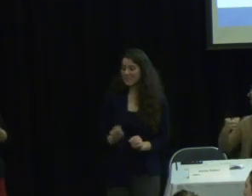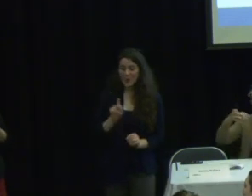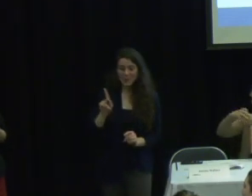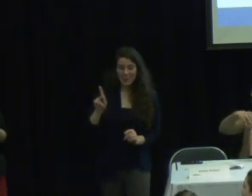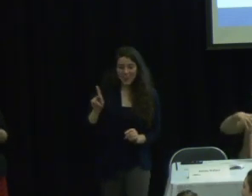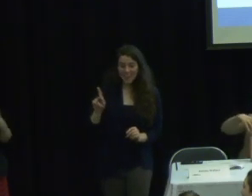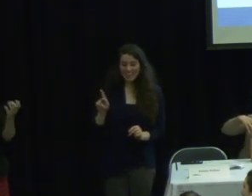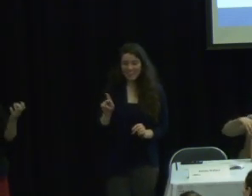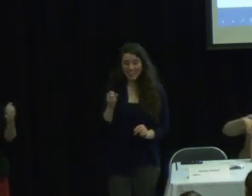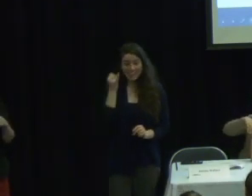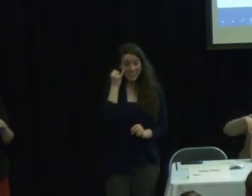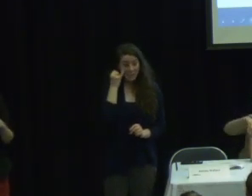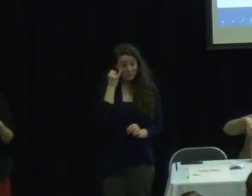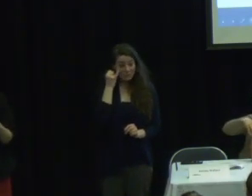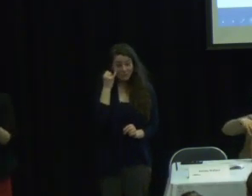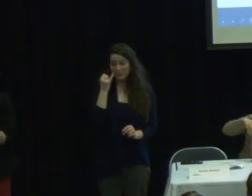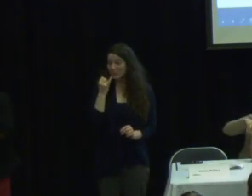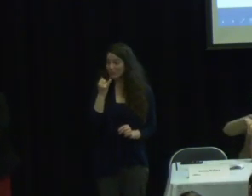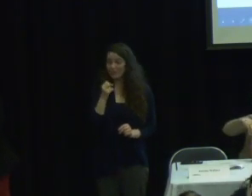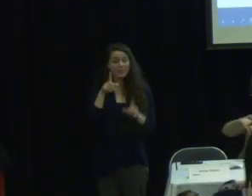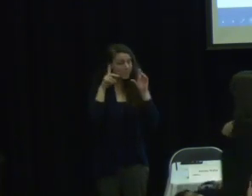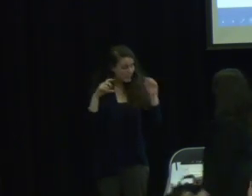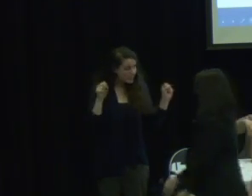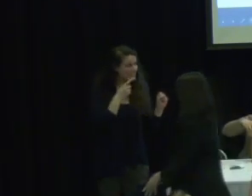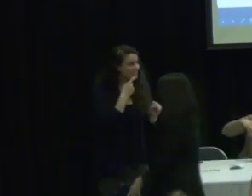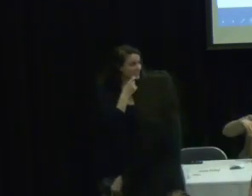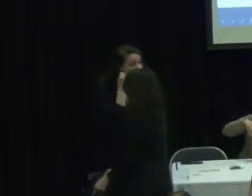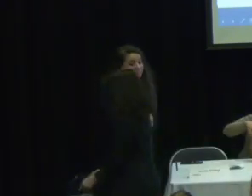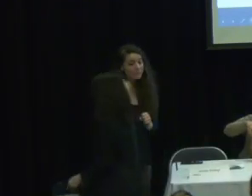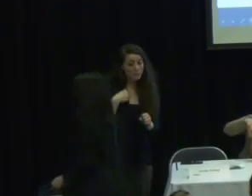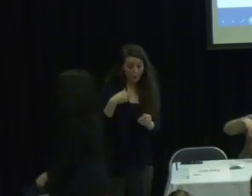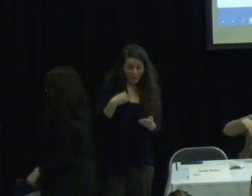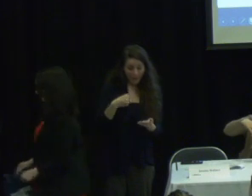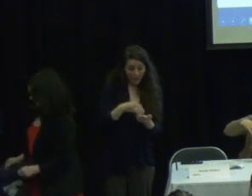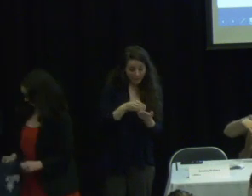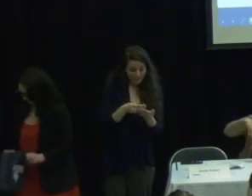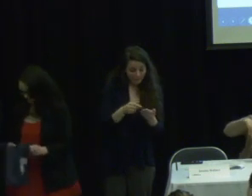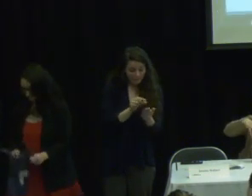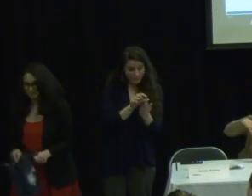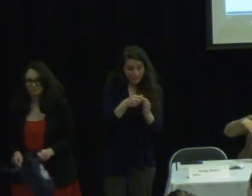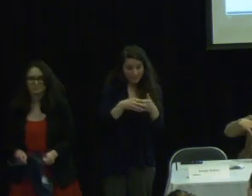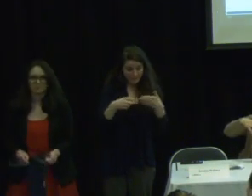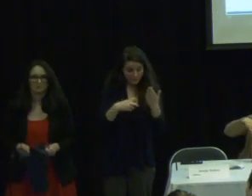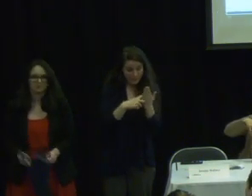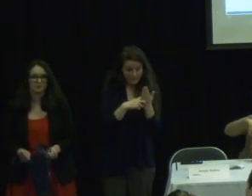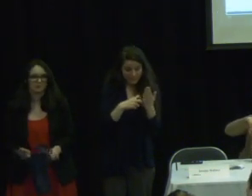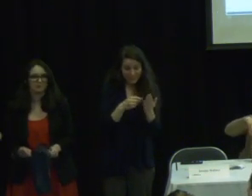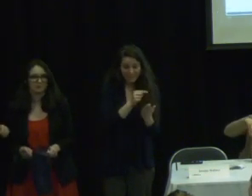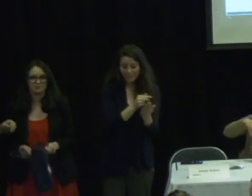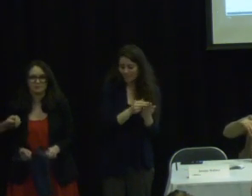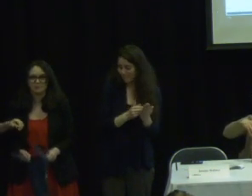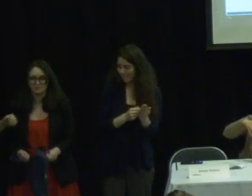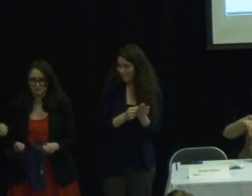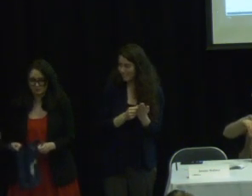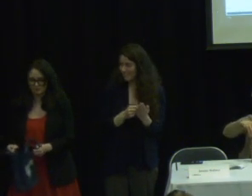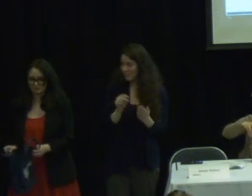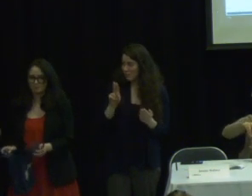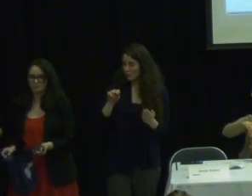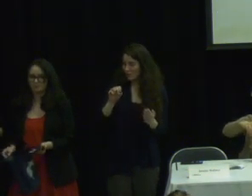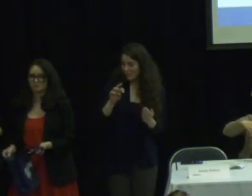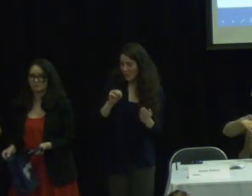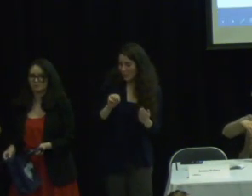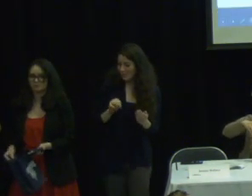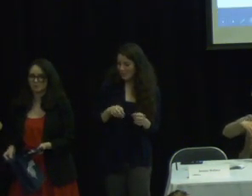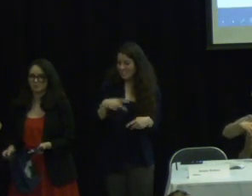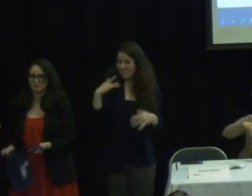Okay. If you had, like President Cummings said, if you have your raffle ticket, the USM Foundation is excited to raffle off the.